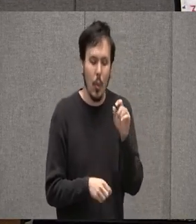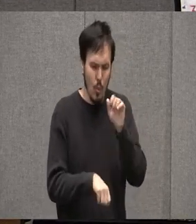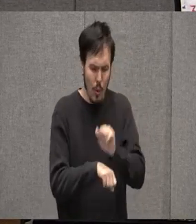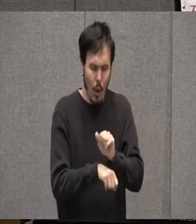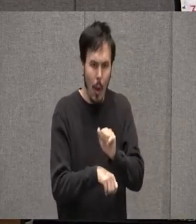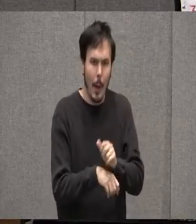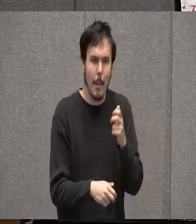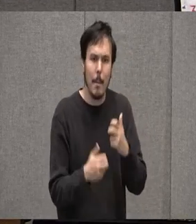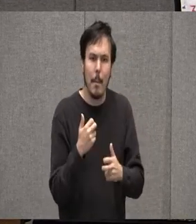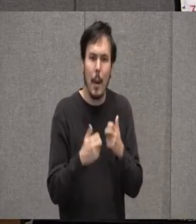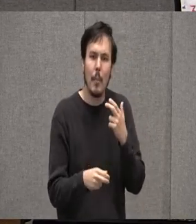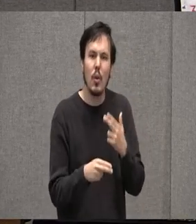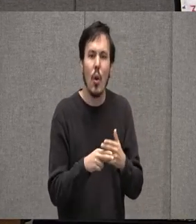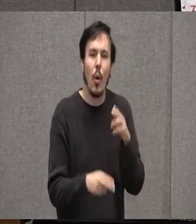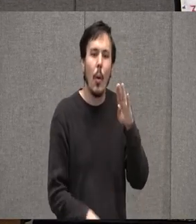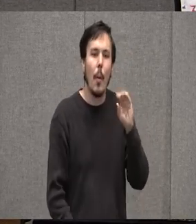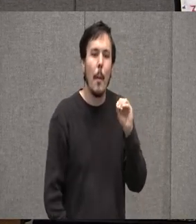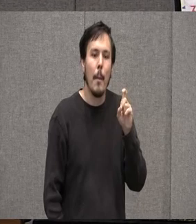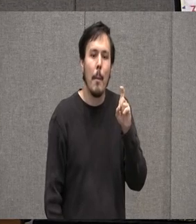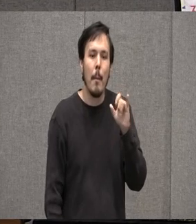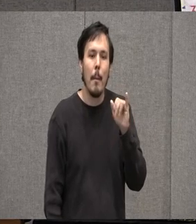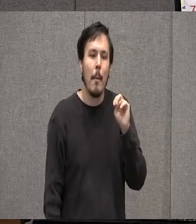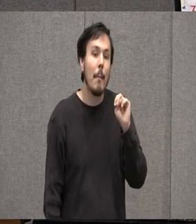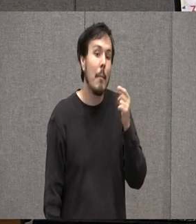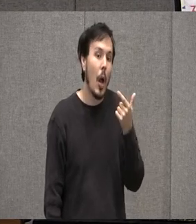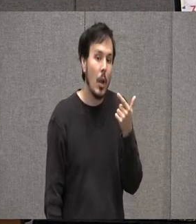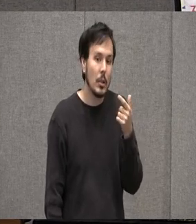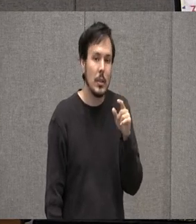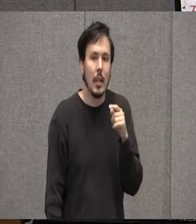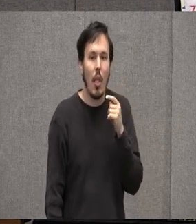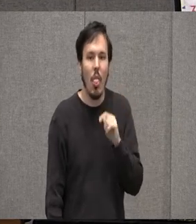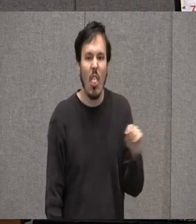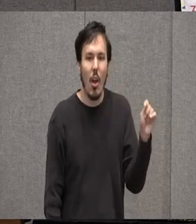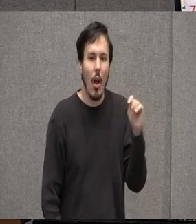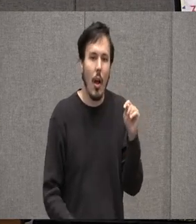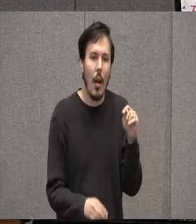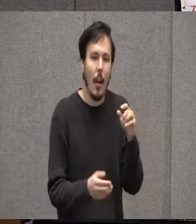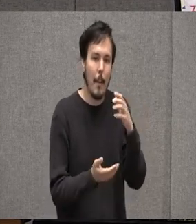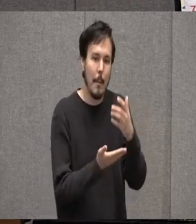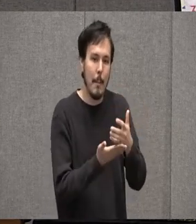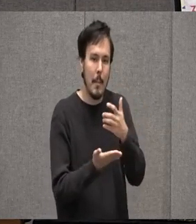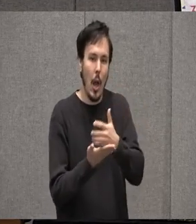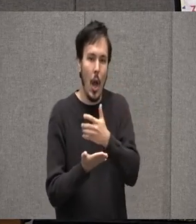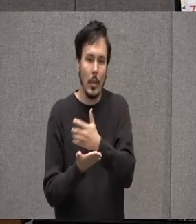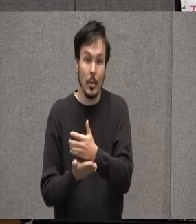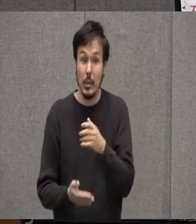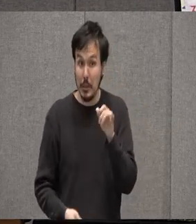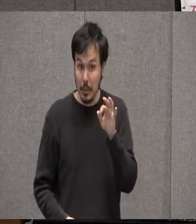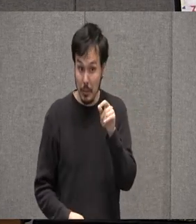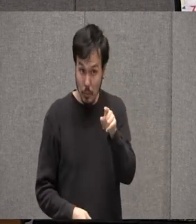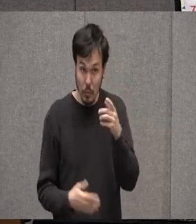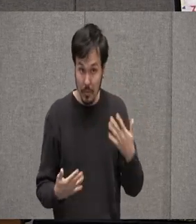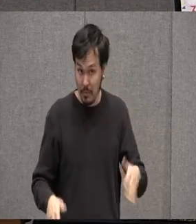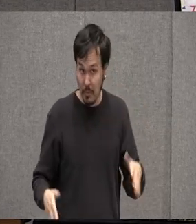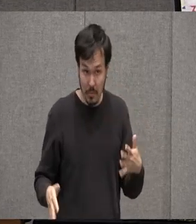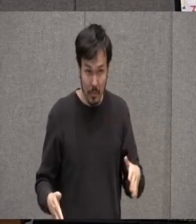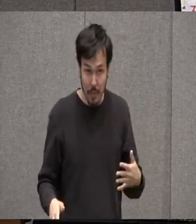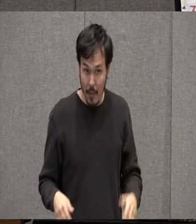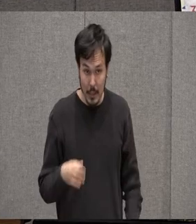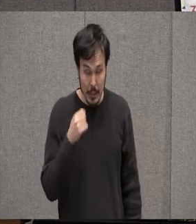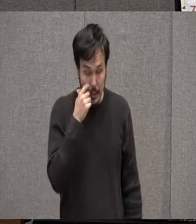called boxing the pots. So remember, if you've not already done so, go ahead and download